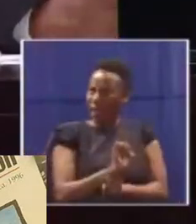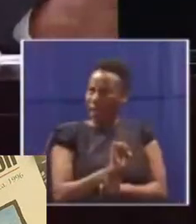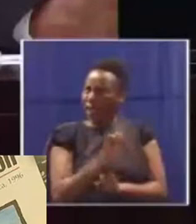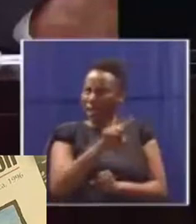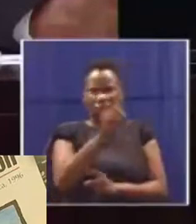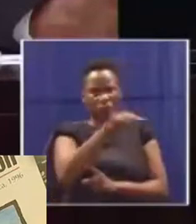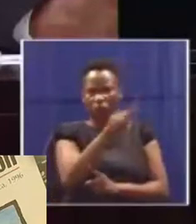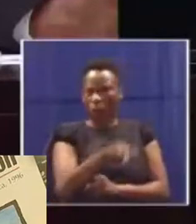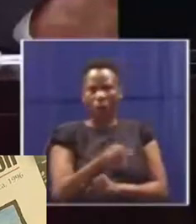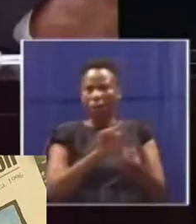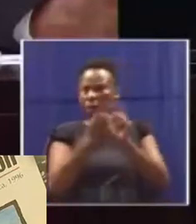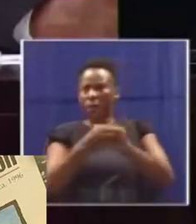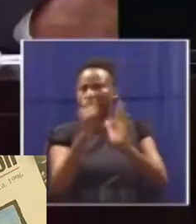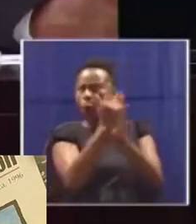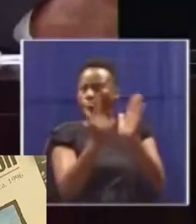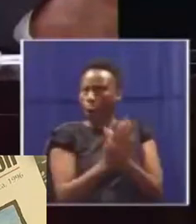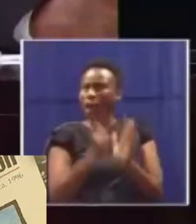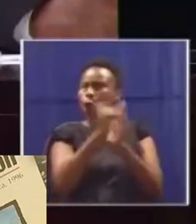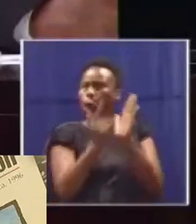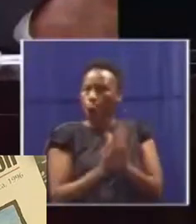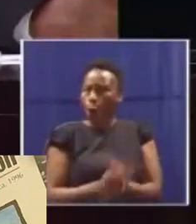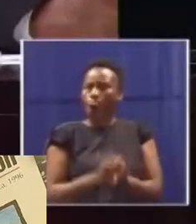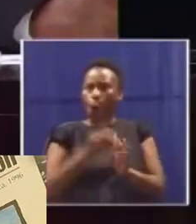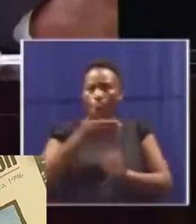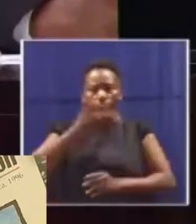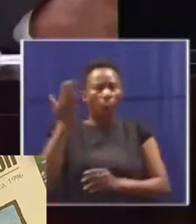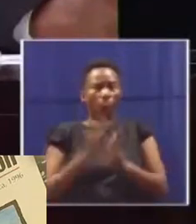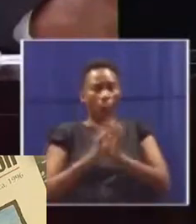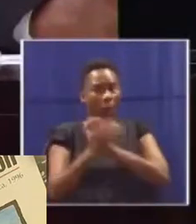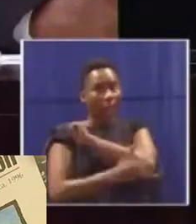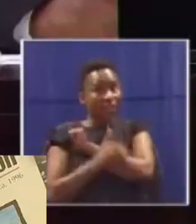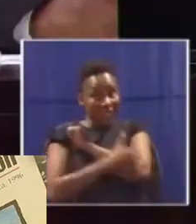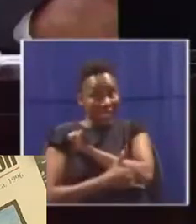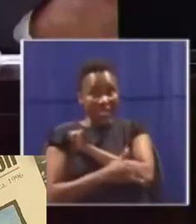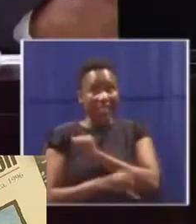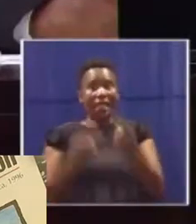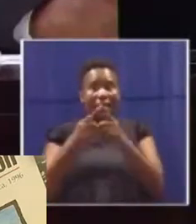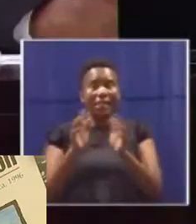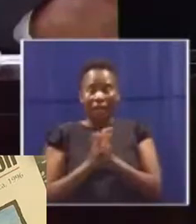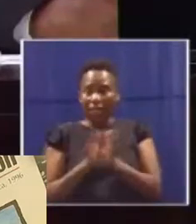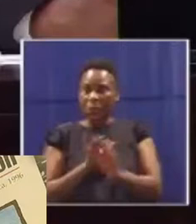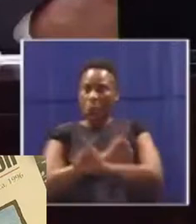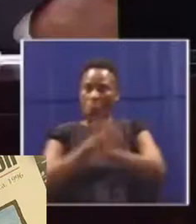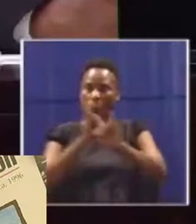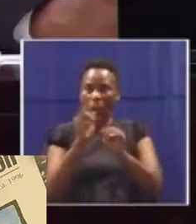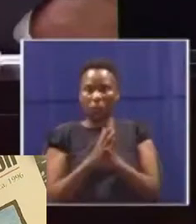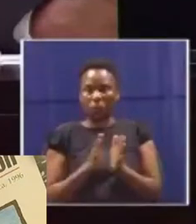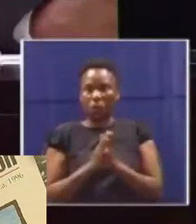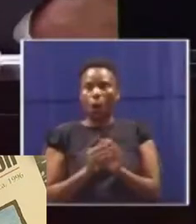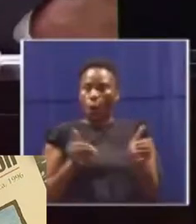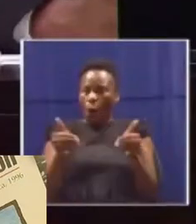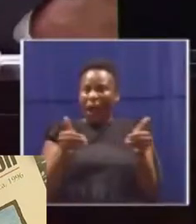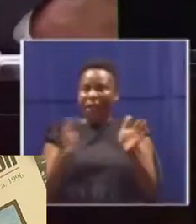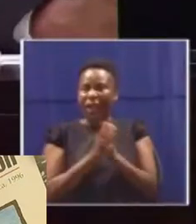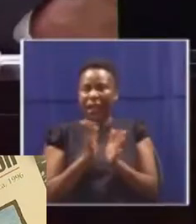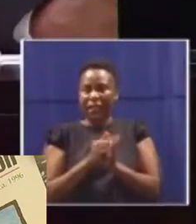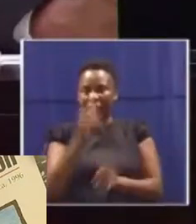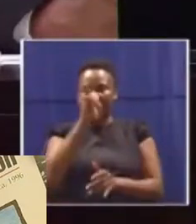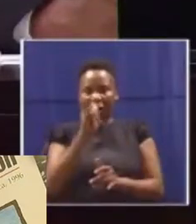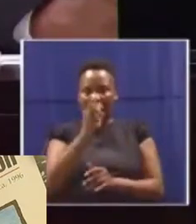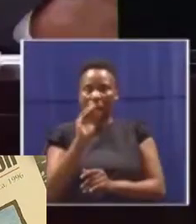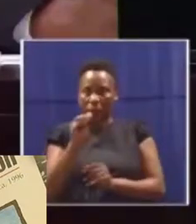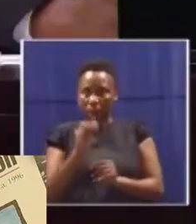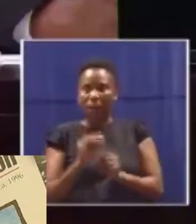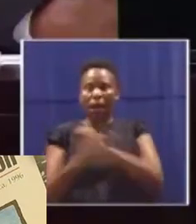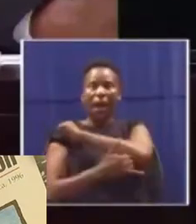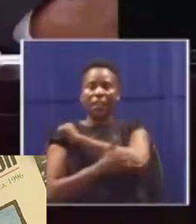become law in a lawless country that is overrun by organized crime. A country where 82 murders are